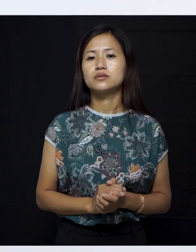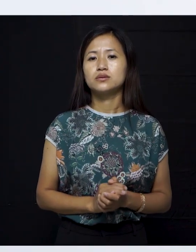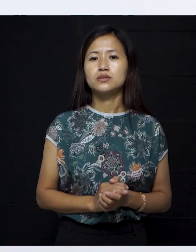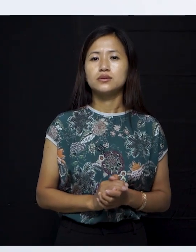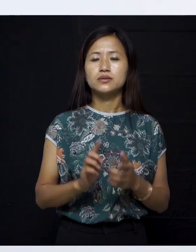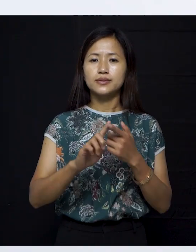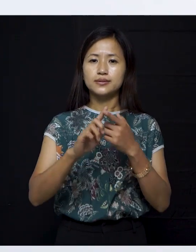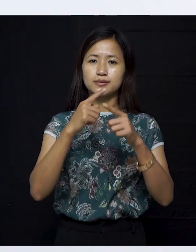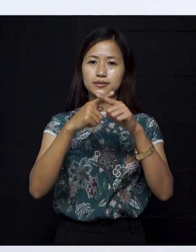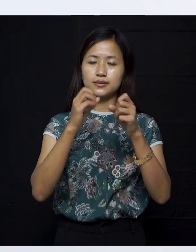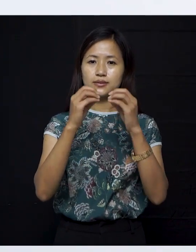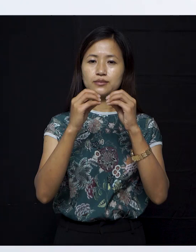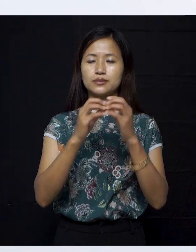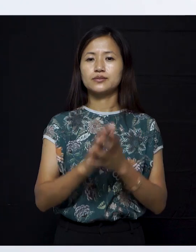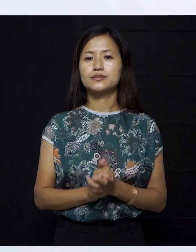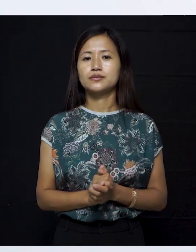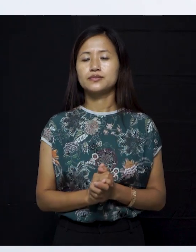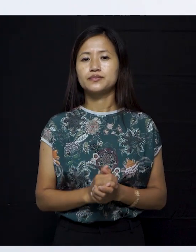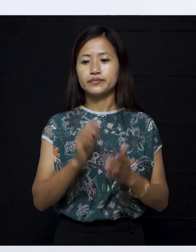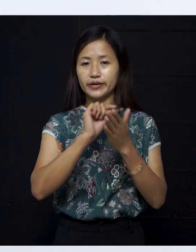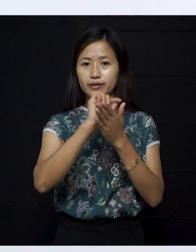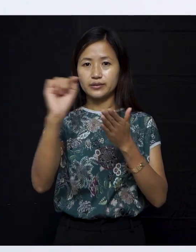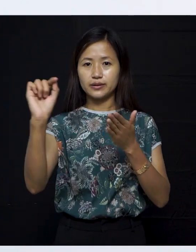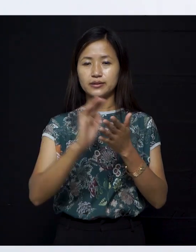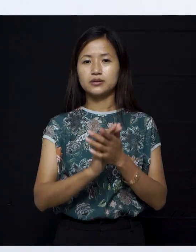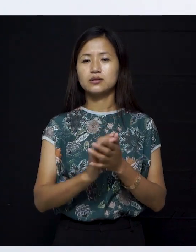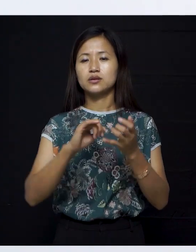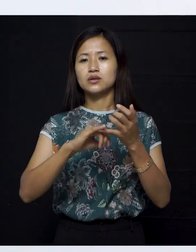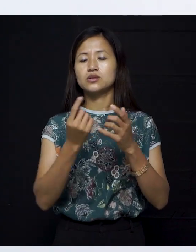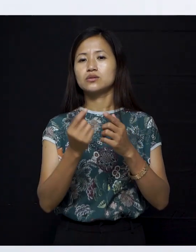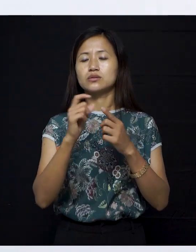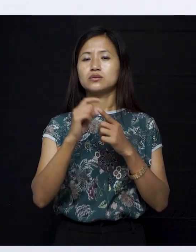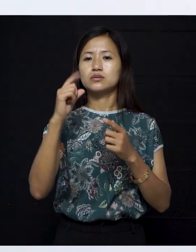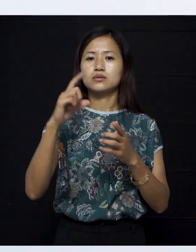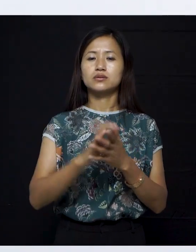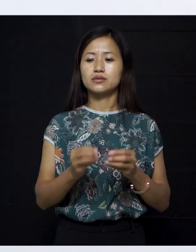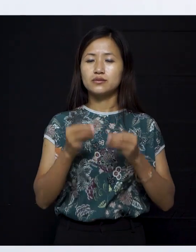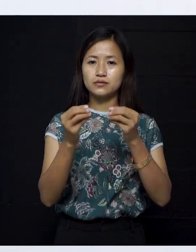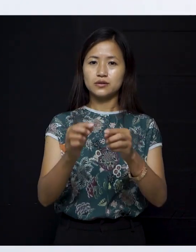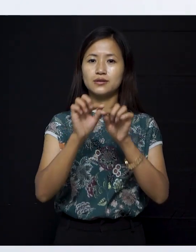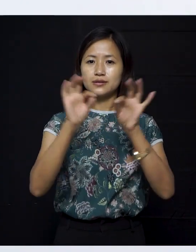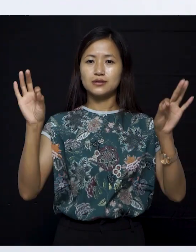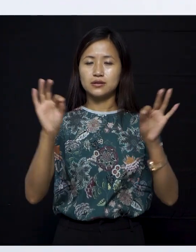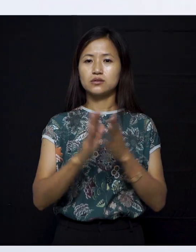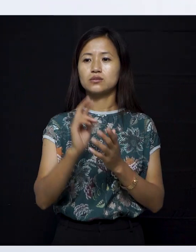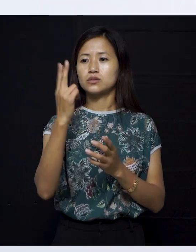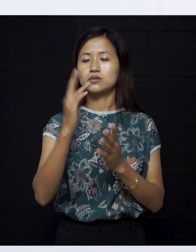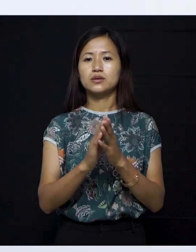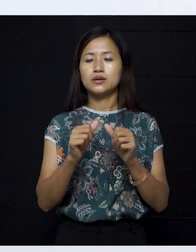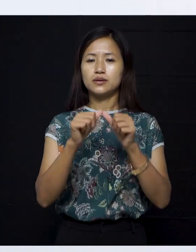164, exercise B. If you see that, underline the subordinate clauses in the given sentence. I'm going to give you 2 answers,